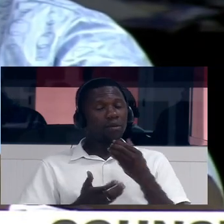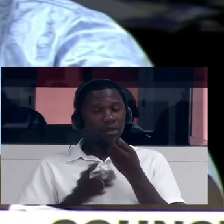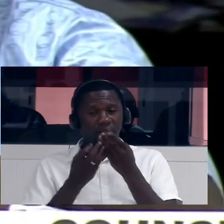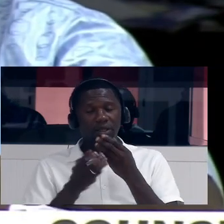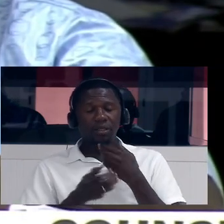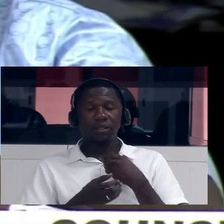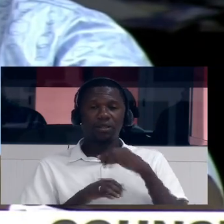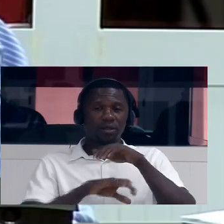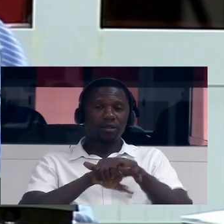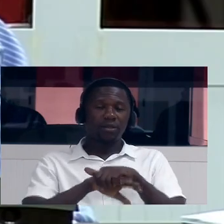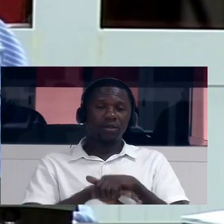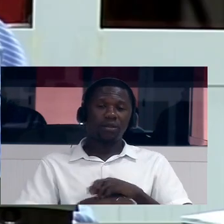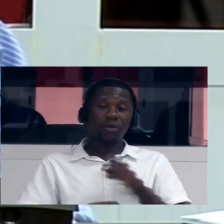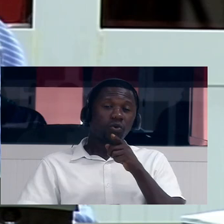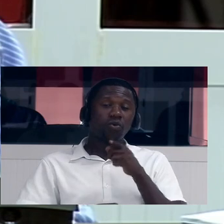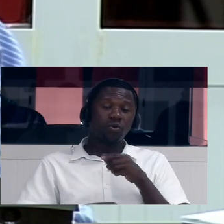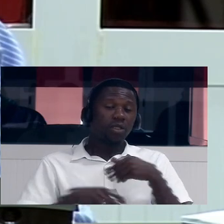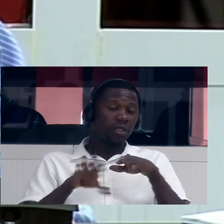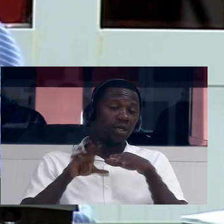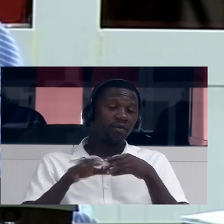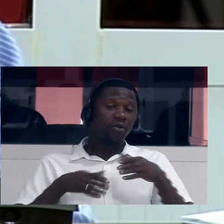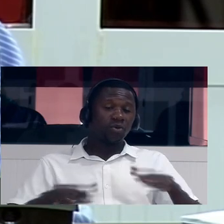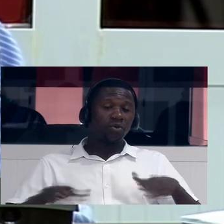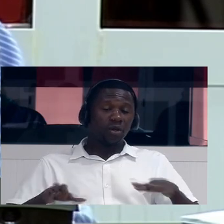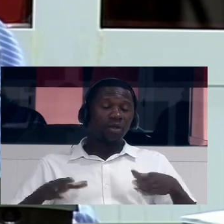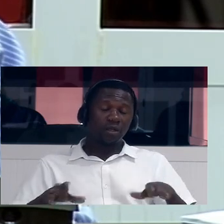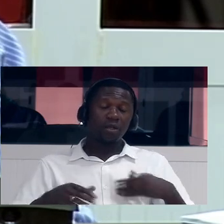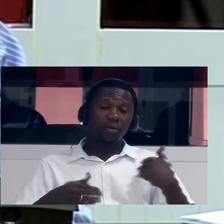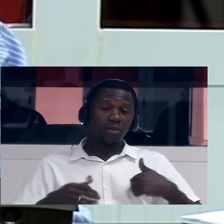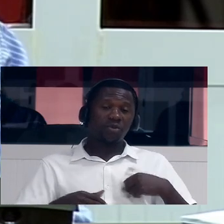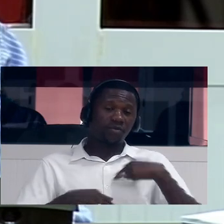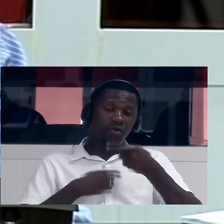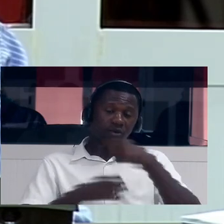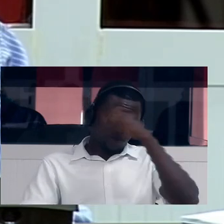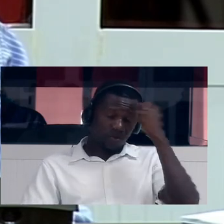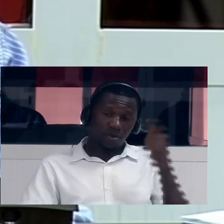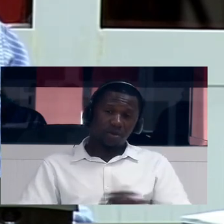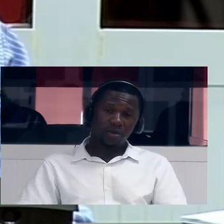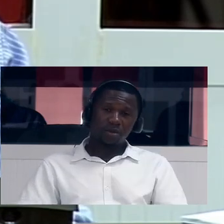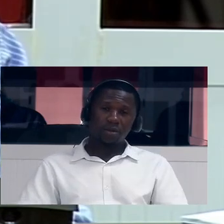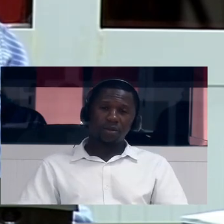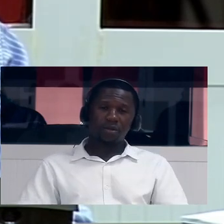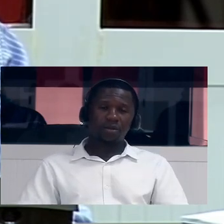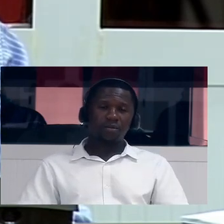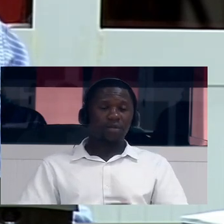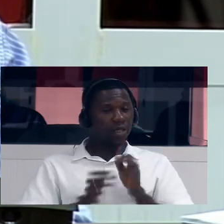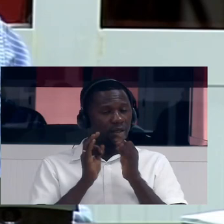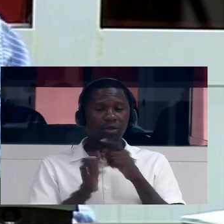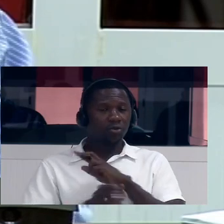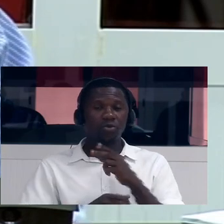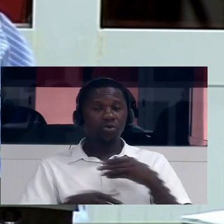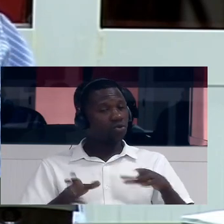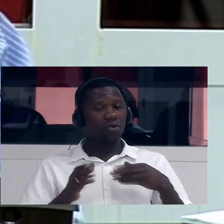Say, you are driving the jewelers from the job. I said, sacking the jewelers. Sacking the jewelers, yes. I said, it's not a jeweler business. I'm going